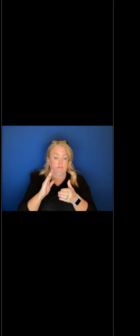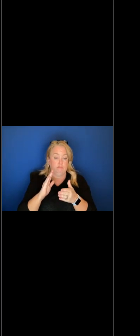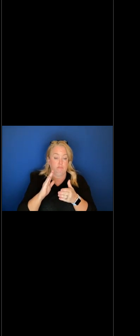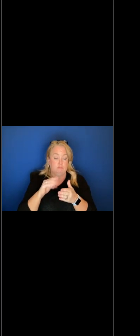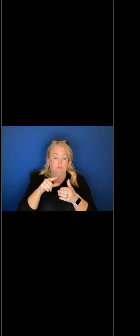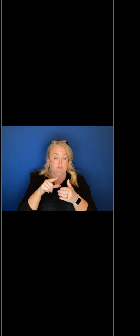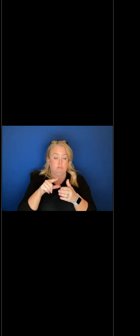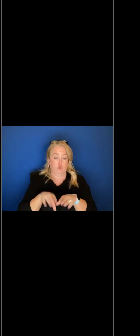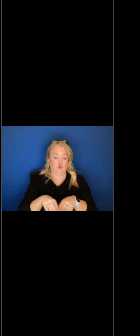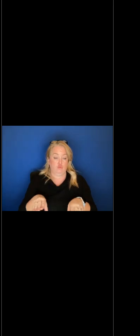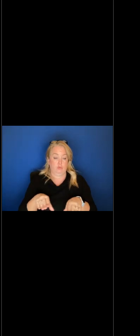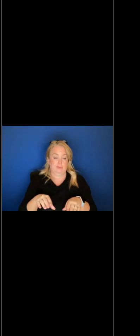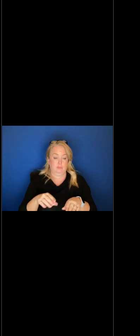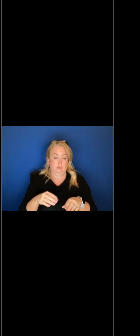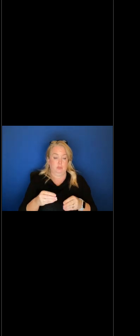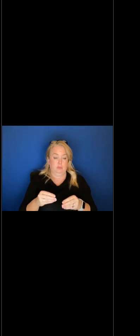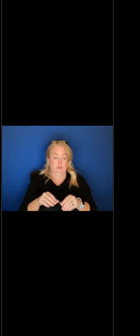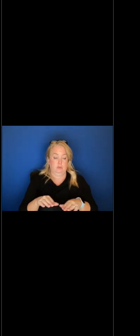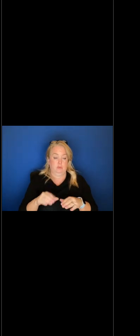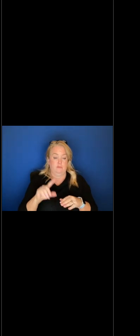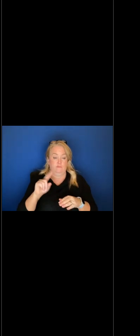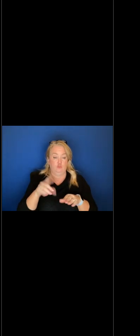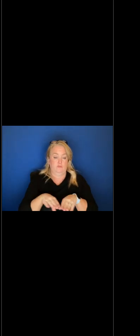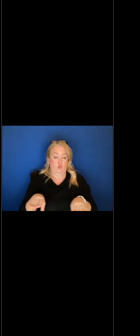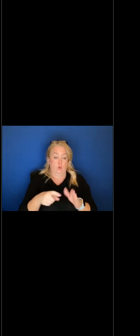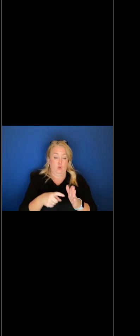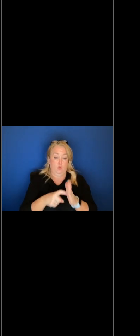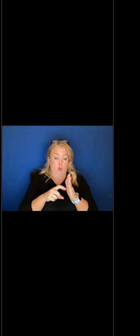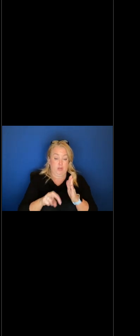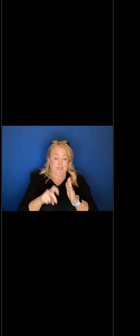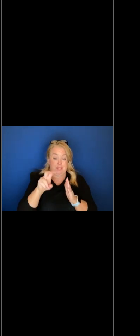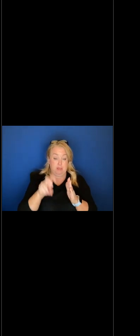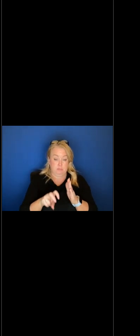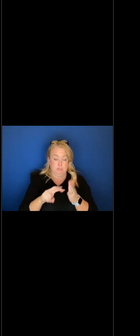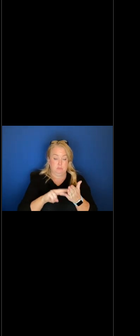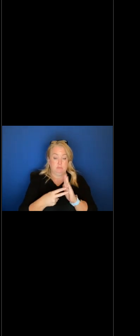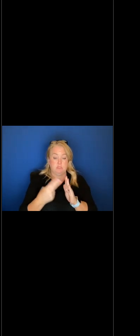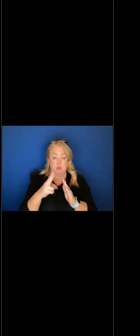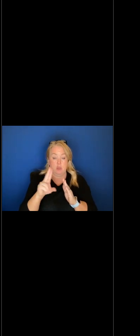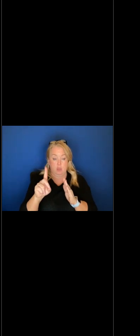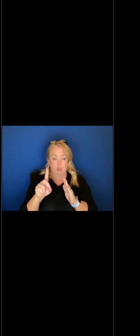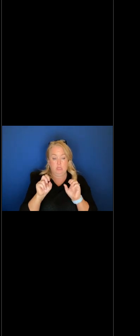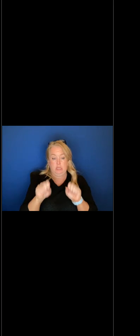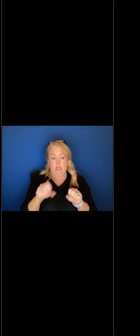a ground floor requires steps, HUD may